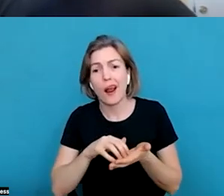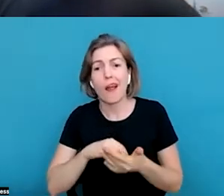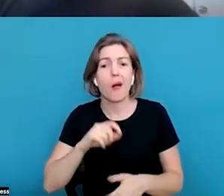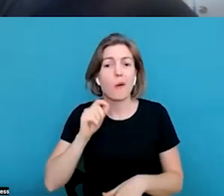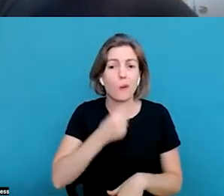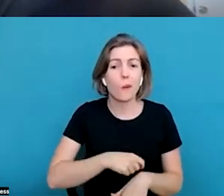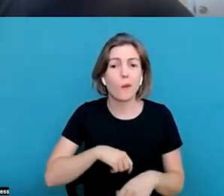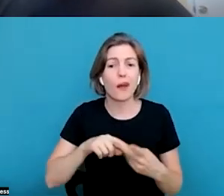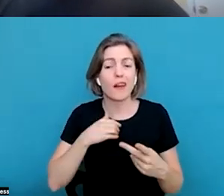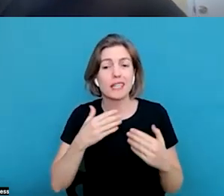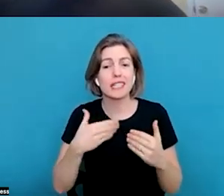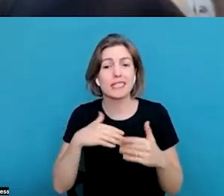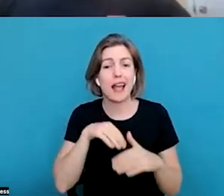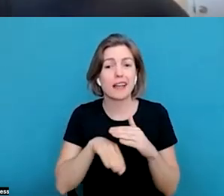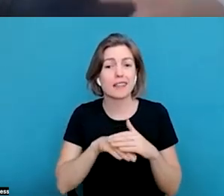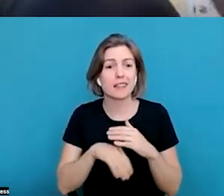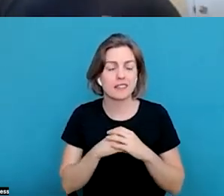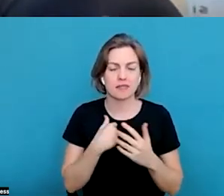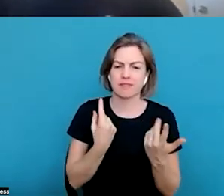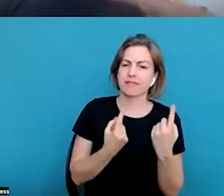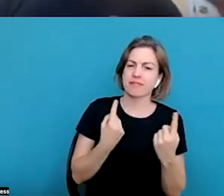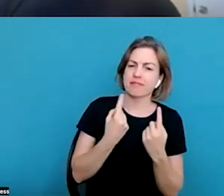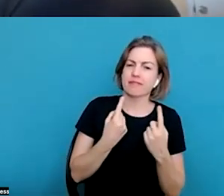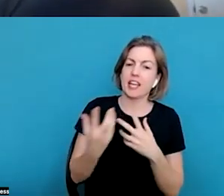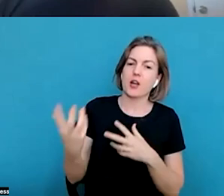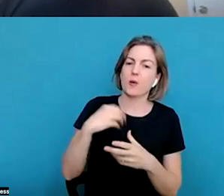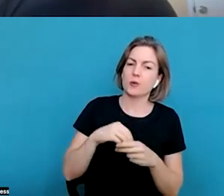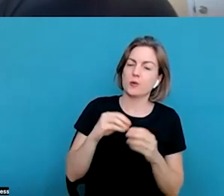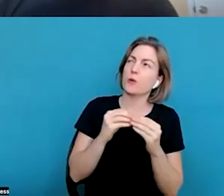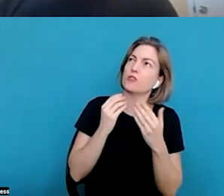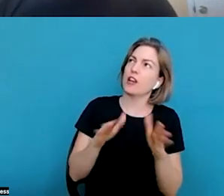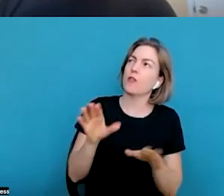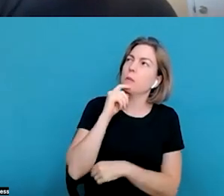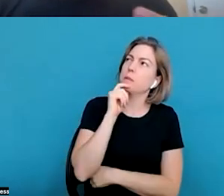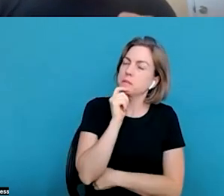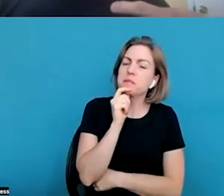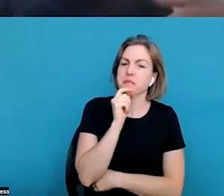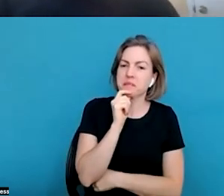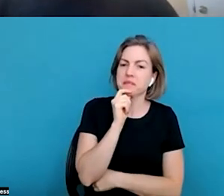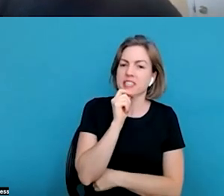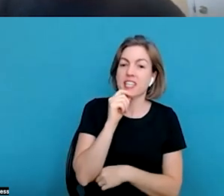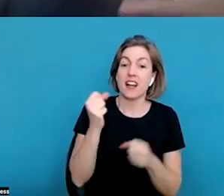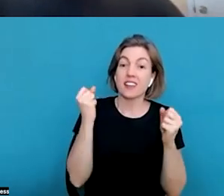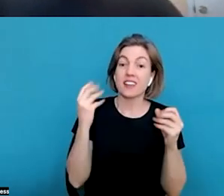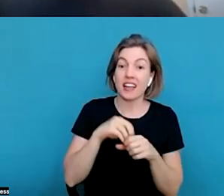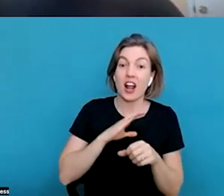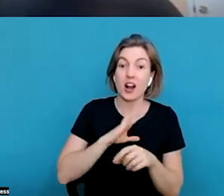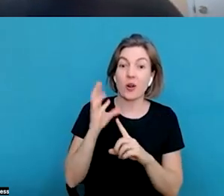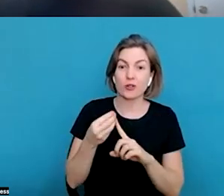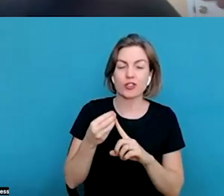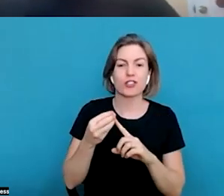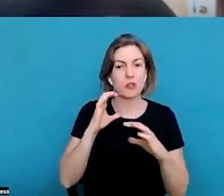that easy access. And that got me thinking about inclusion more generally. And so there's a lot in our culture, I think, of